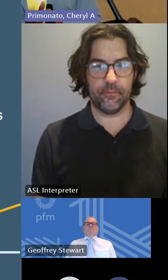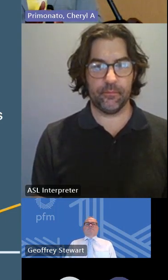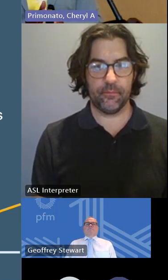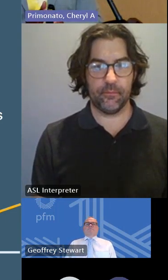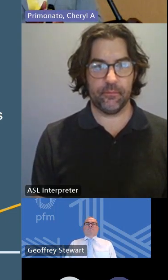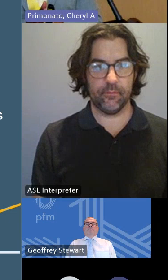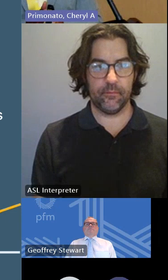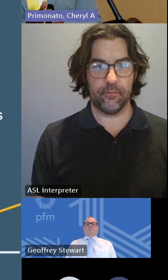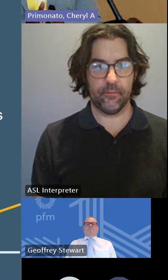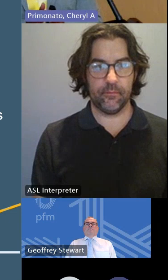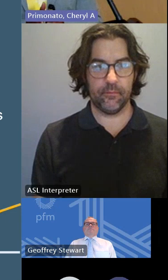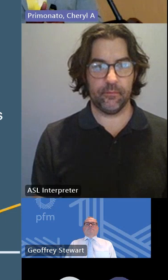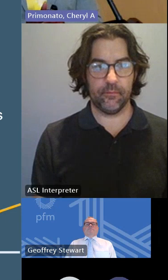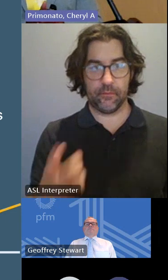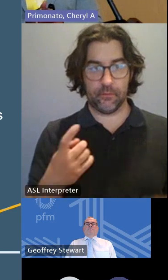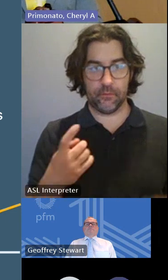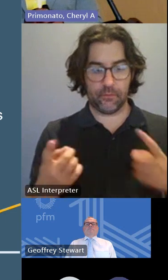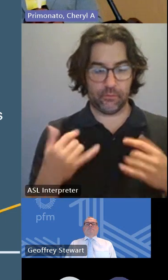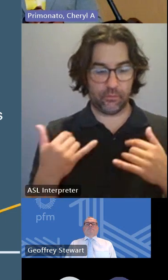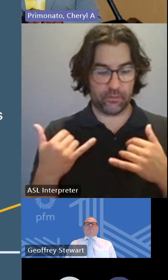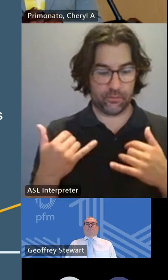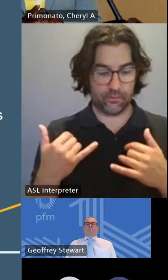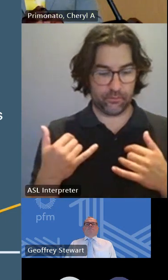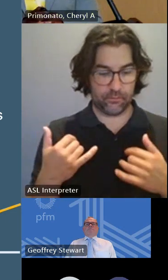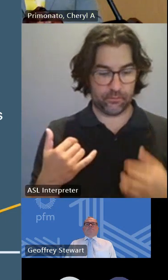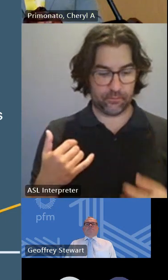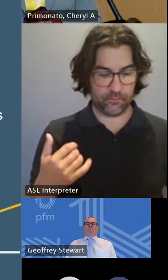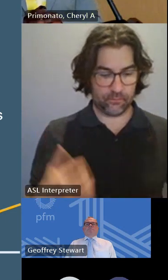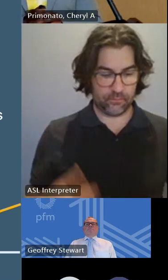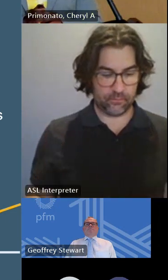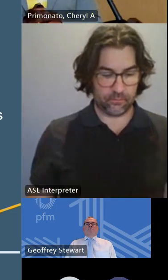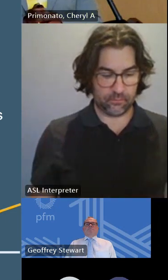Does anyone have any questions before I get into the resolution?